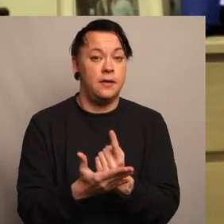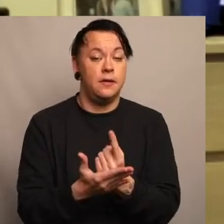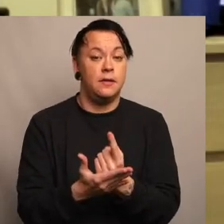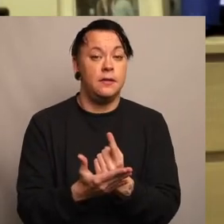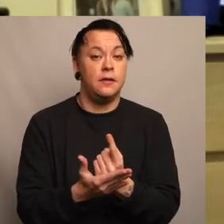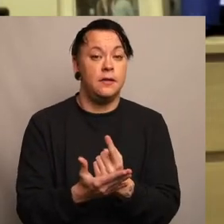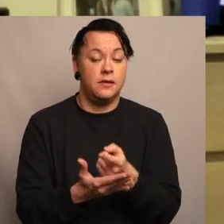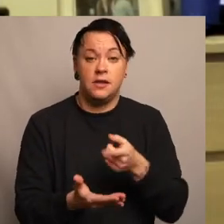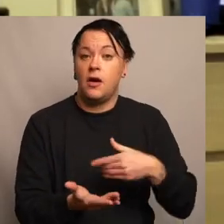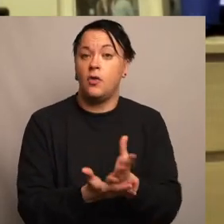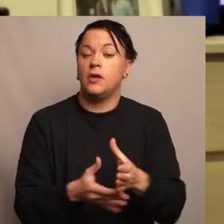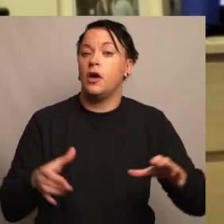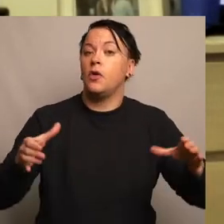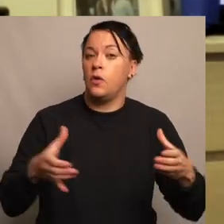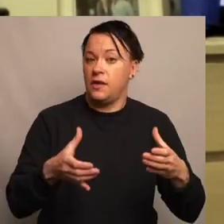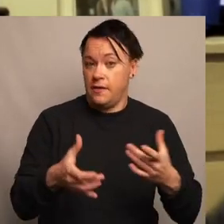healing.